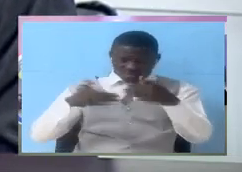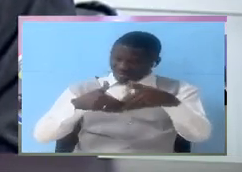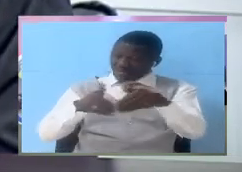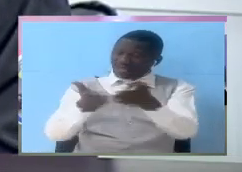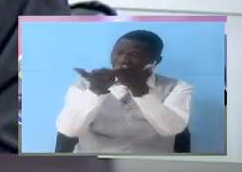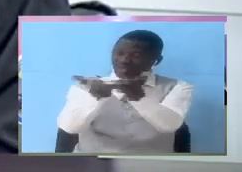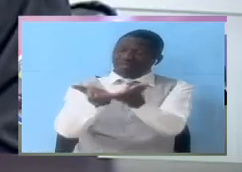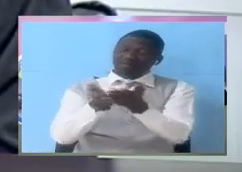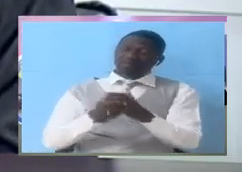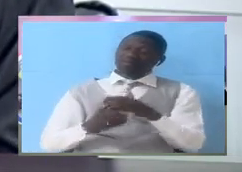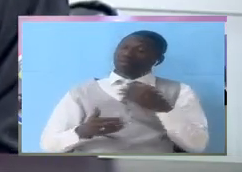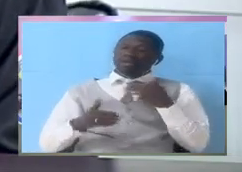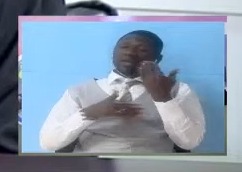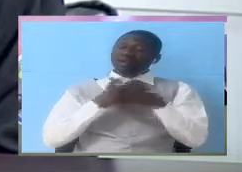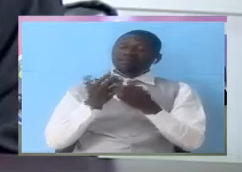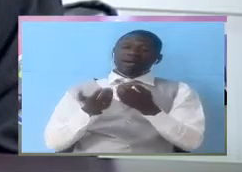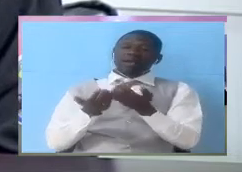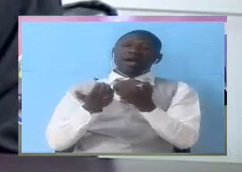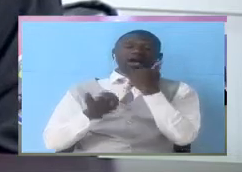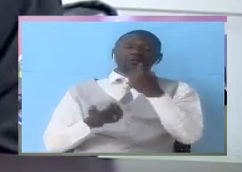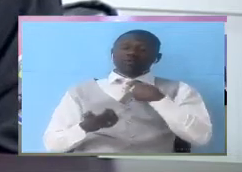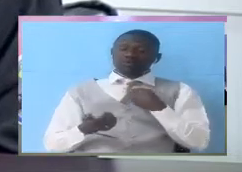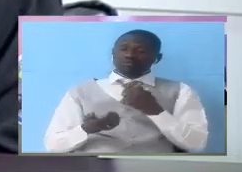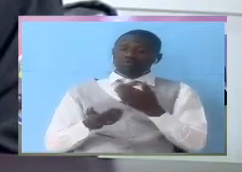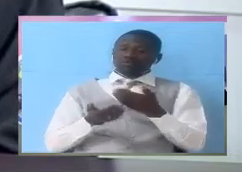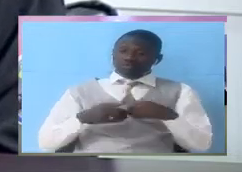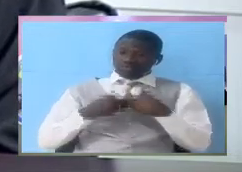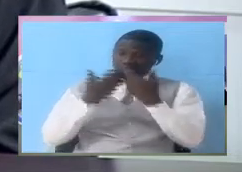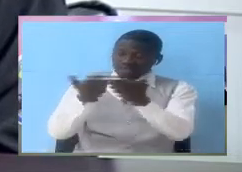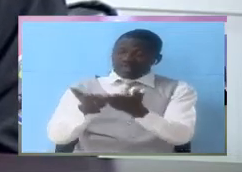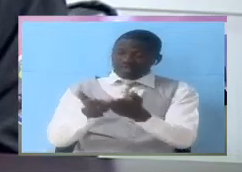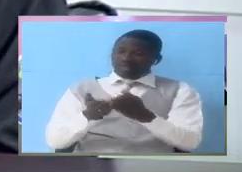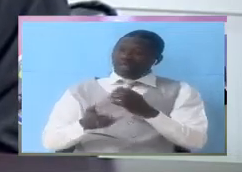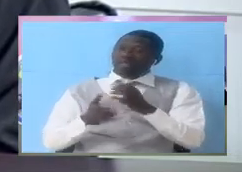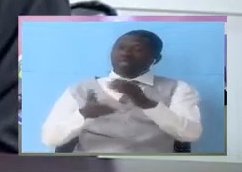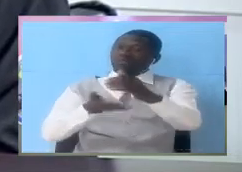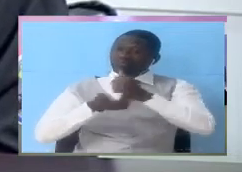me to cede. He took them. Na lajut mako daf ko foxani.